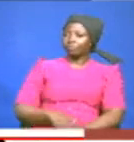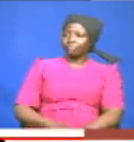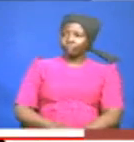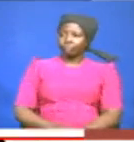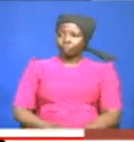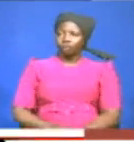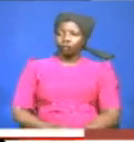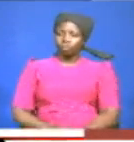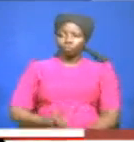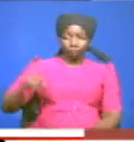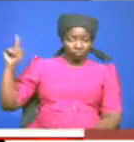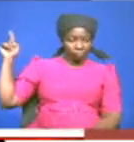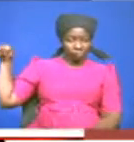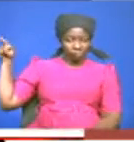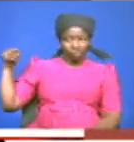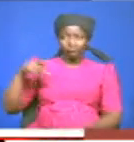808-9700. That's our payable number